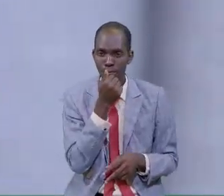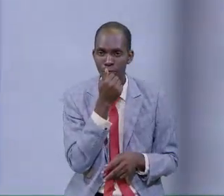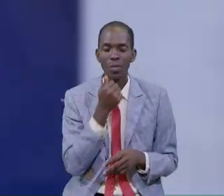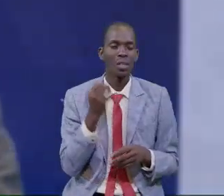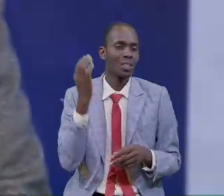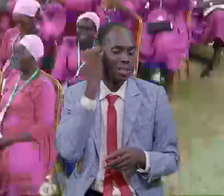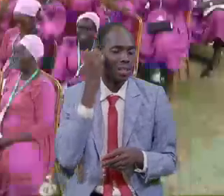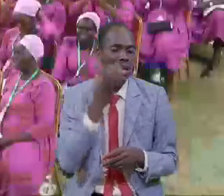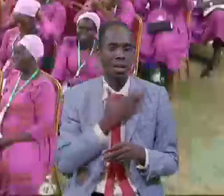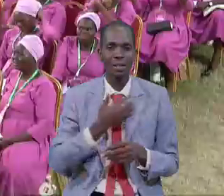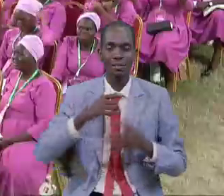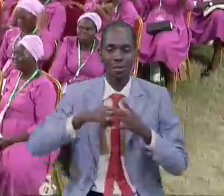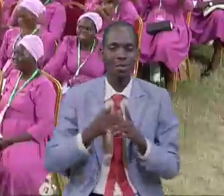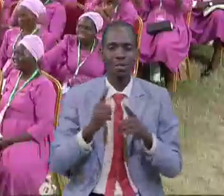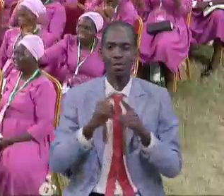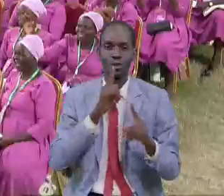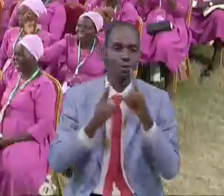speak.